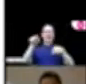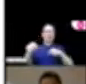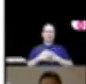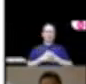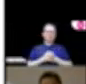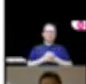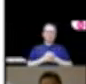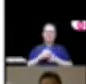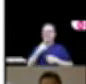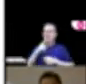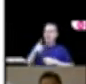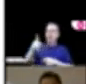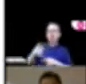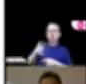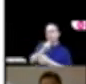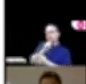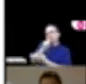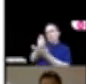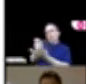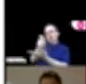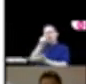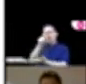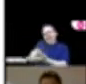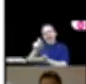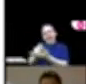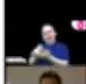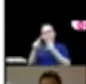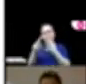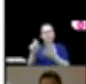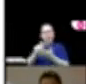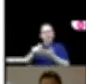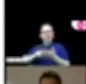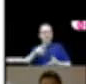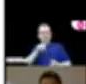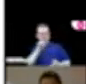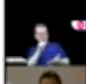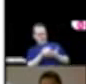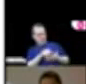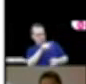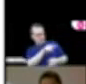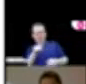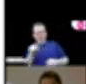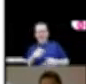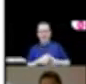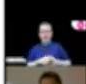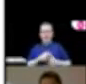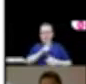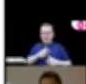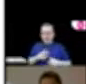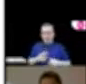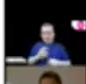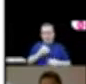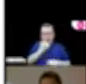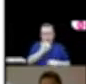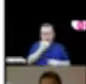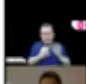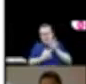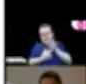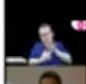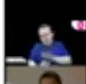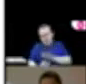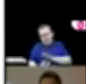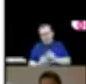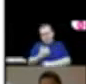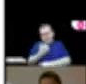to signing and reporting because Home Office wants to make sure they're safe. They are depressed enough already, those people.